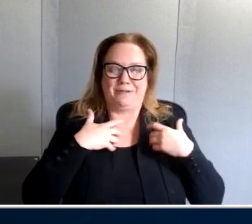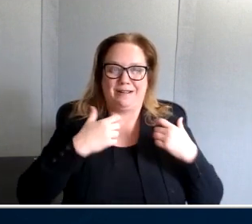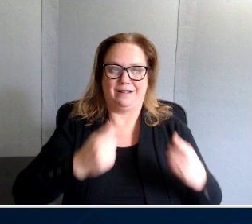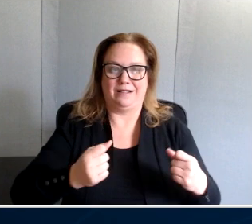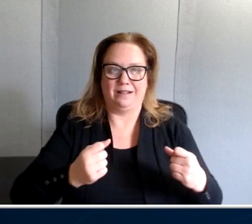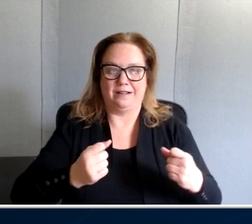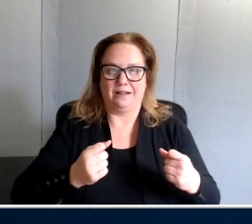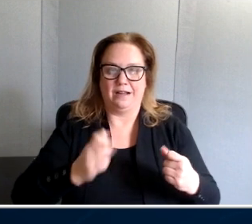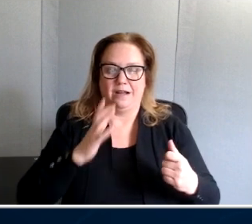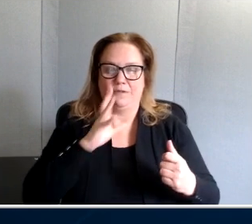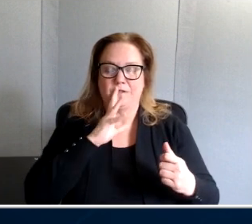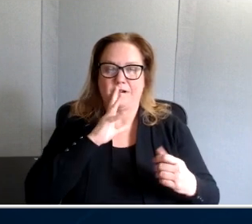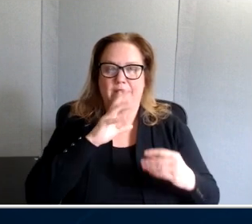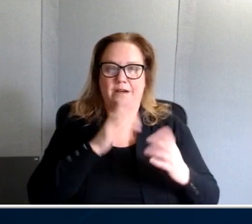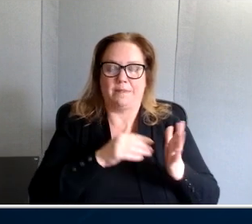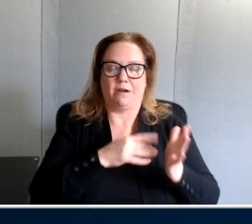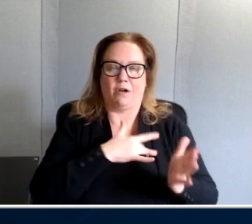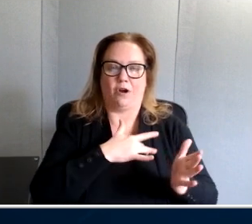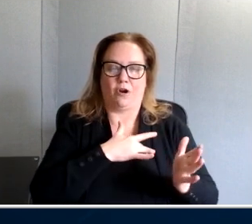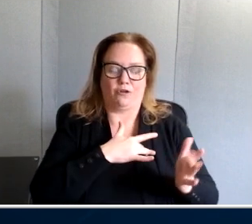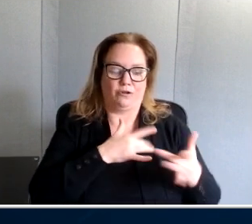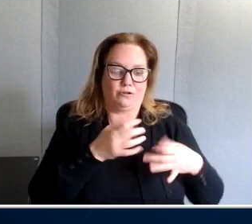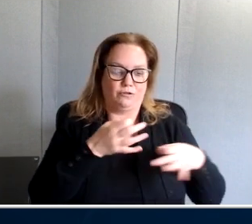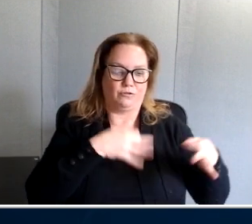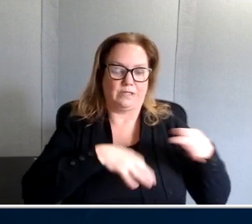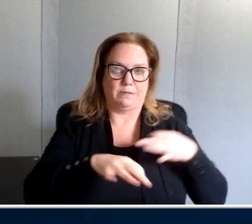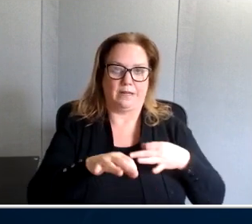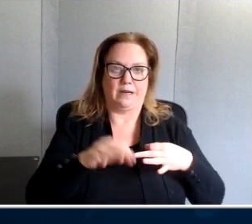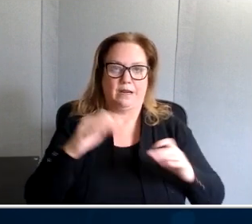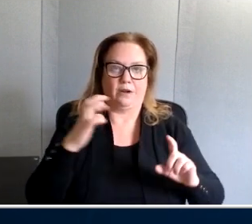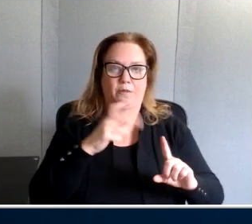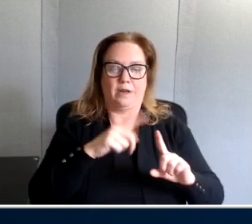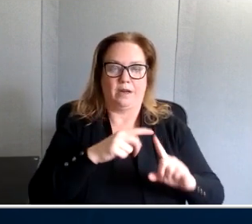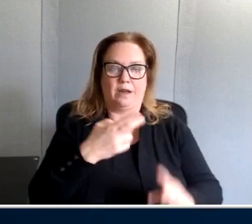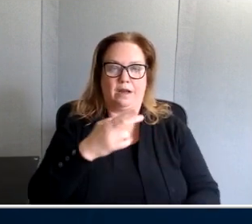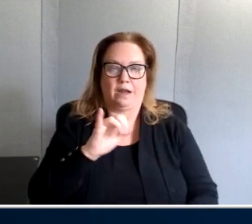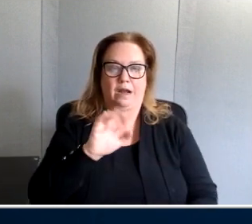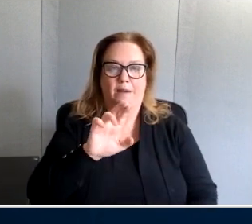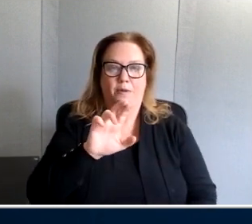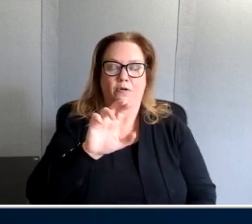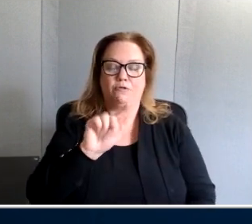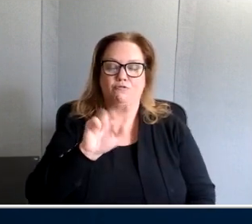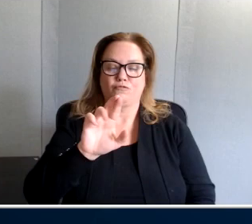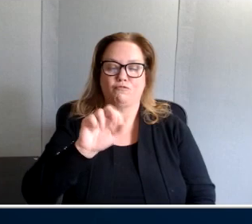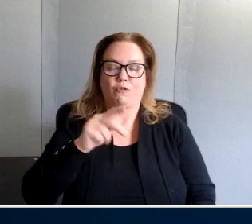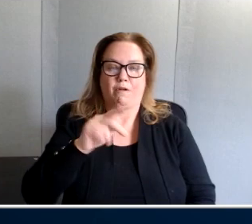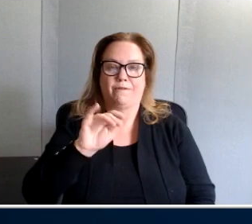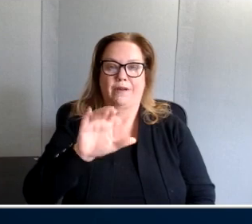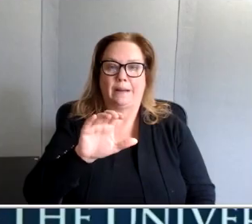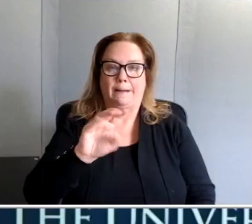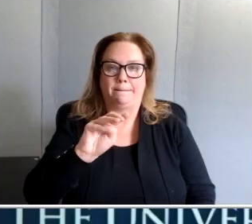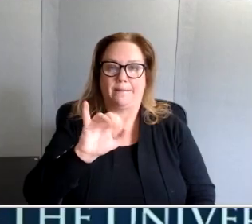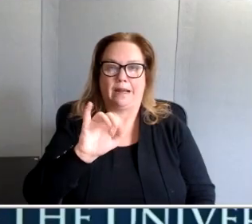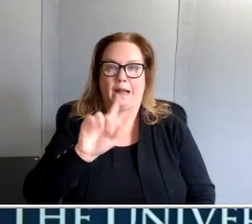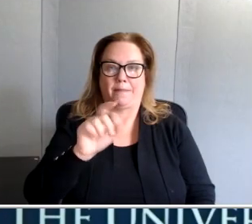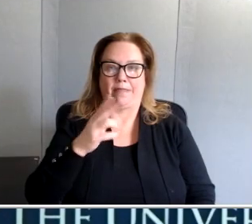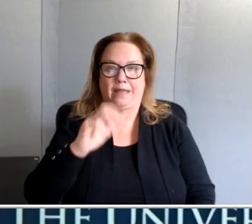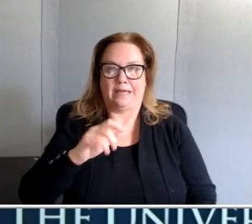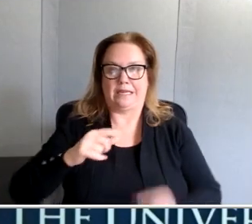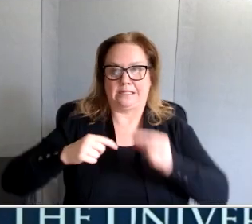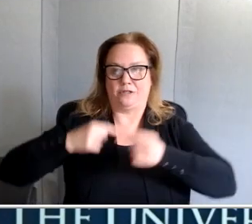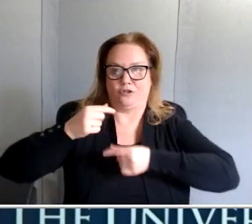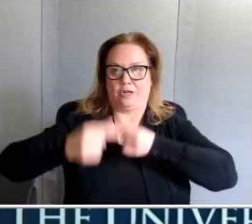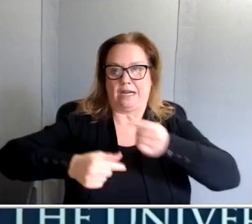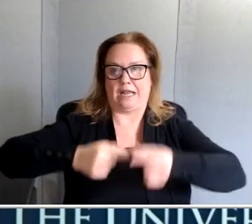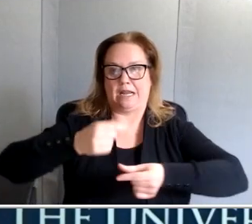we were talking a lot about heart transplantation, but I don't want to go back and talk about hypertrophic cardiomyopathy, which again is a genetic condition. And I think I'm really proud to be